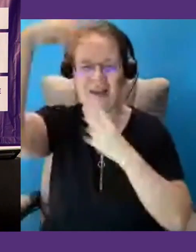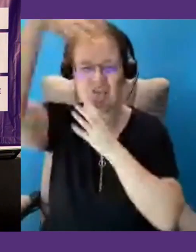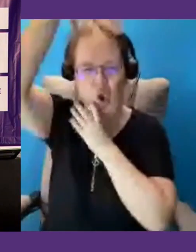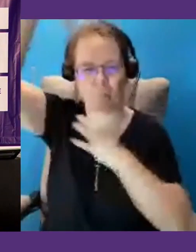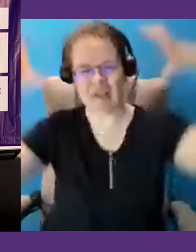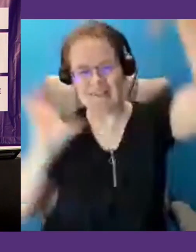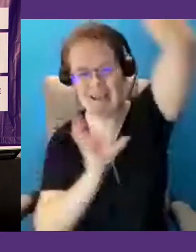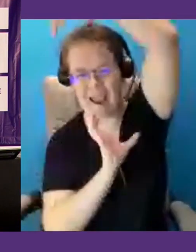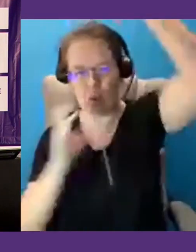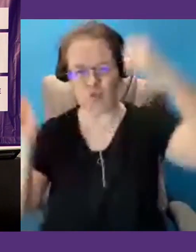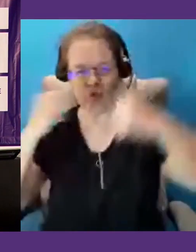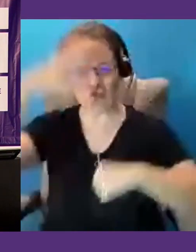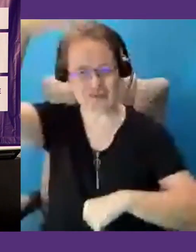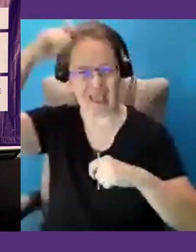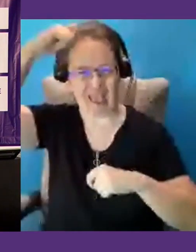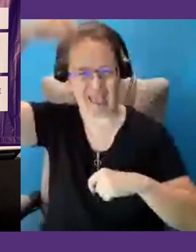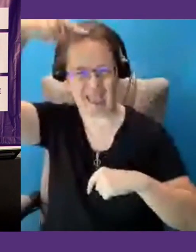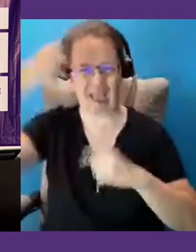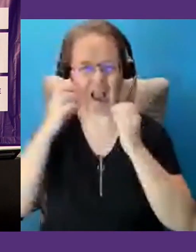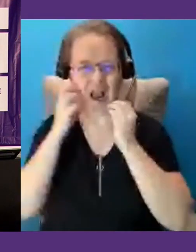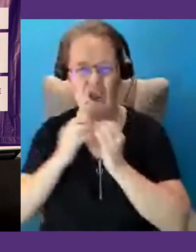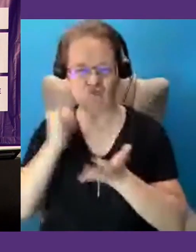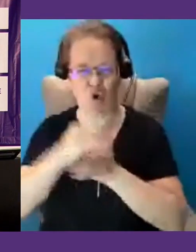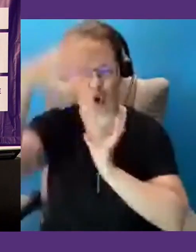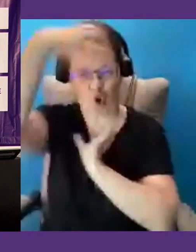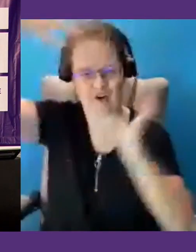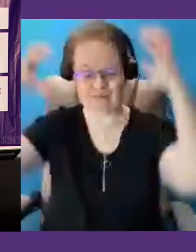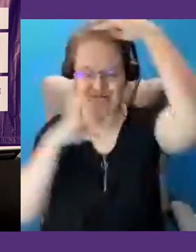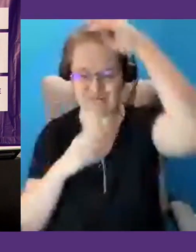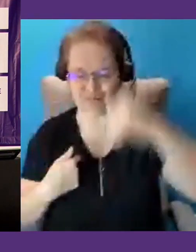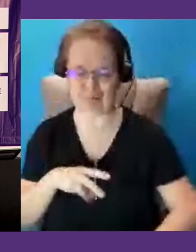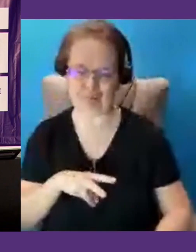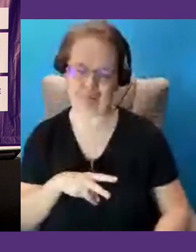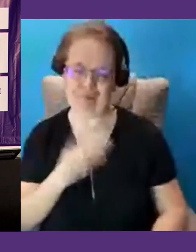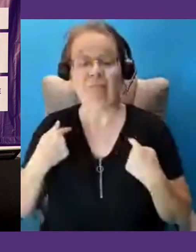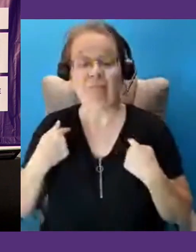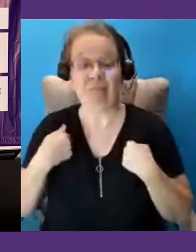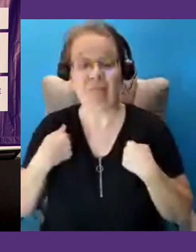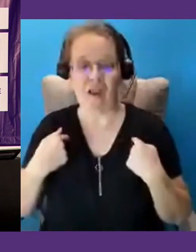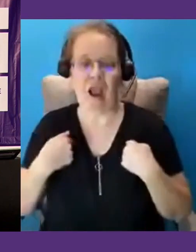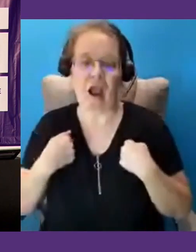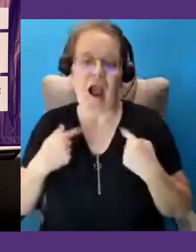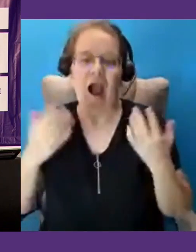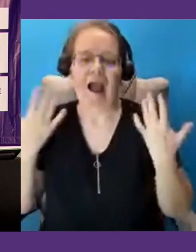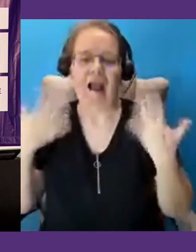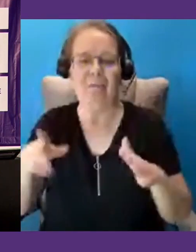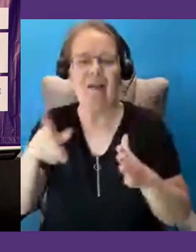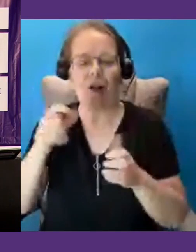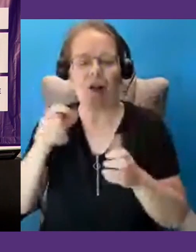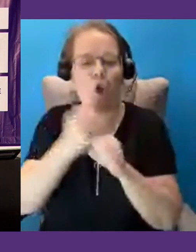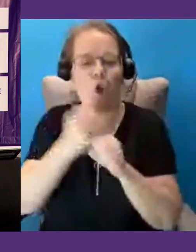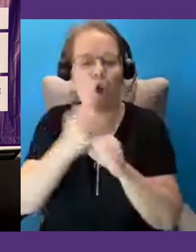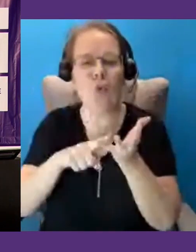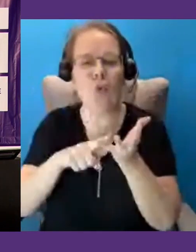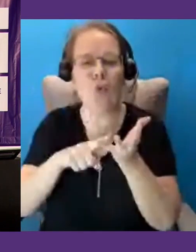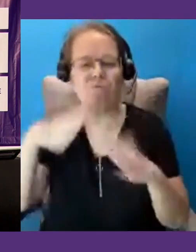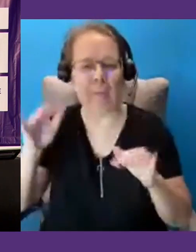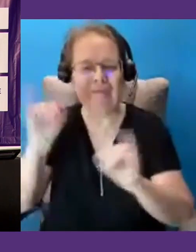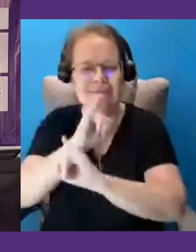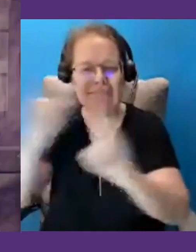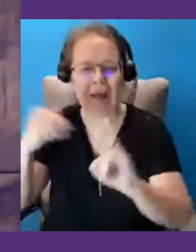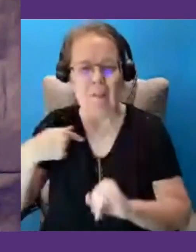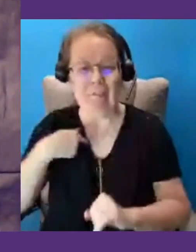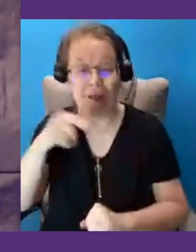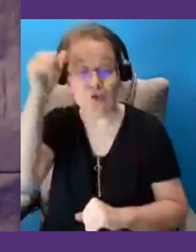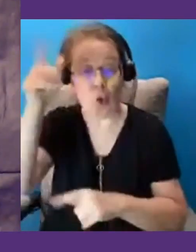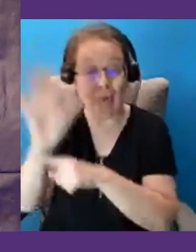I grew this beard because I unfortunately look like Gru from Despicable Me, which I appreciate doesn't help those of you with visual impairments, but gets a